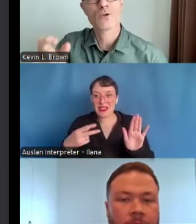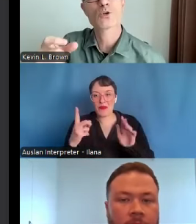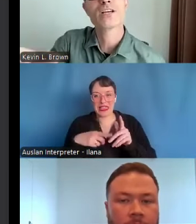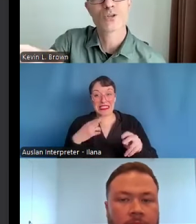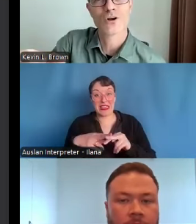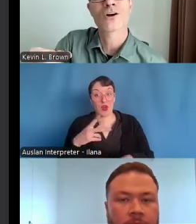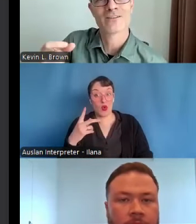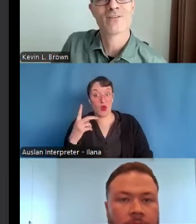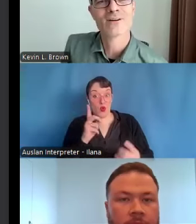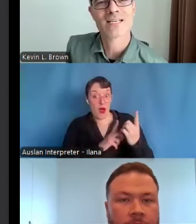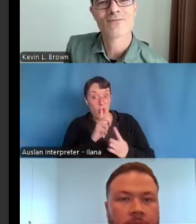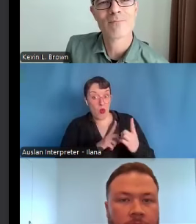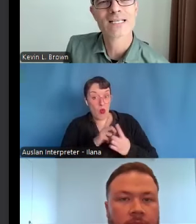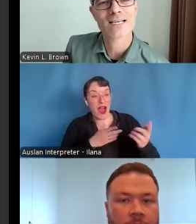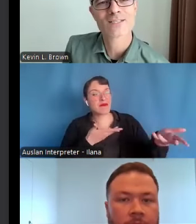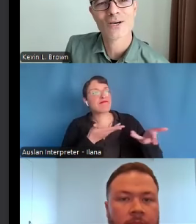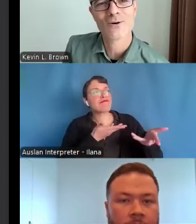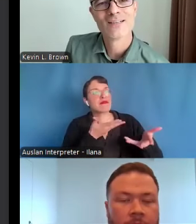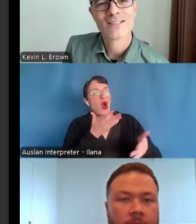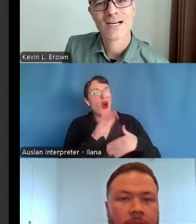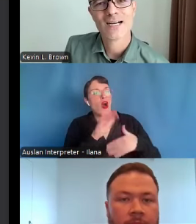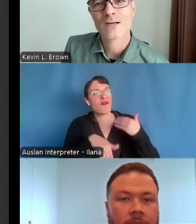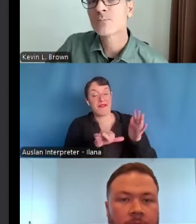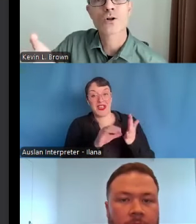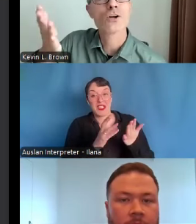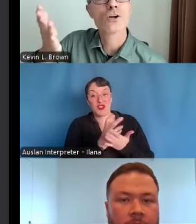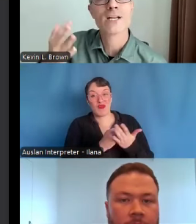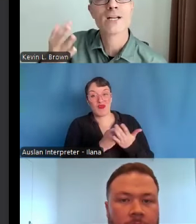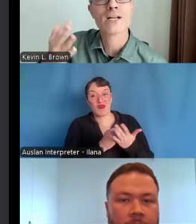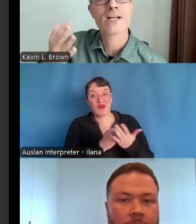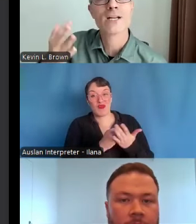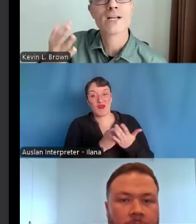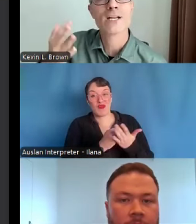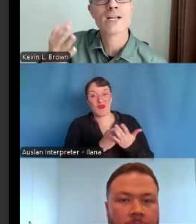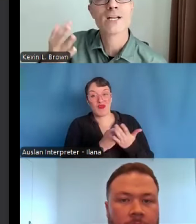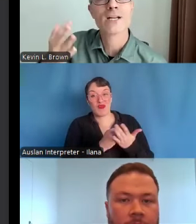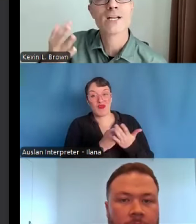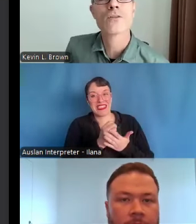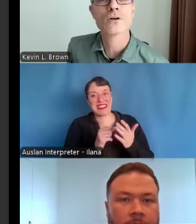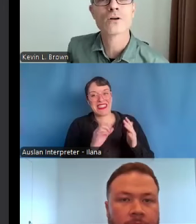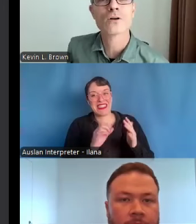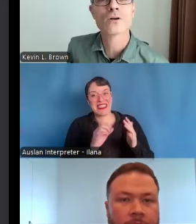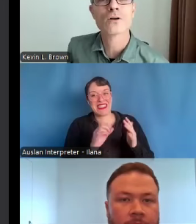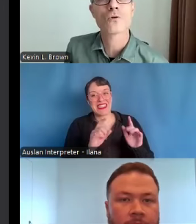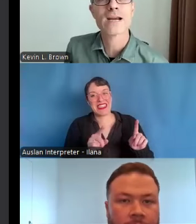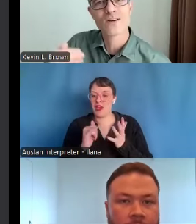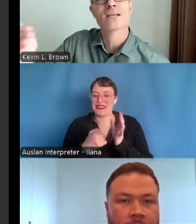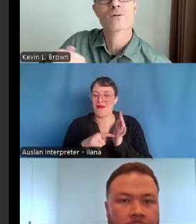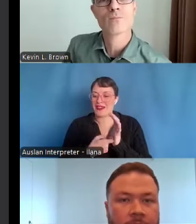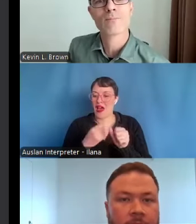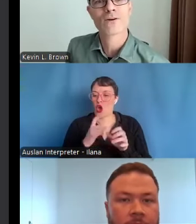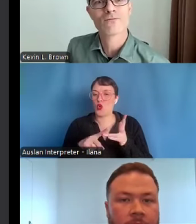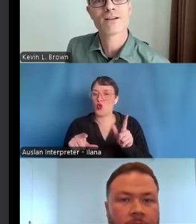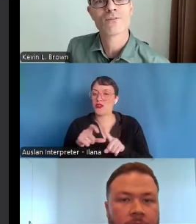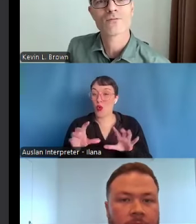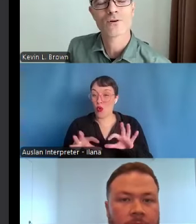the traditional art of fundraising, if that makes sense. So Smarter Good and other great